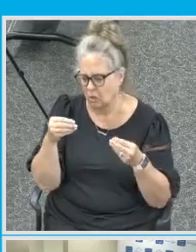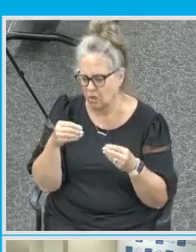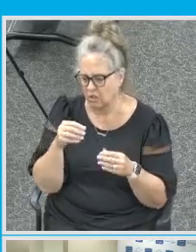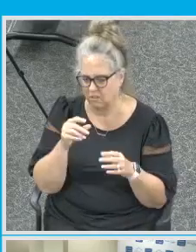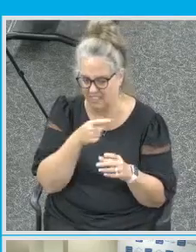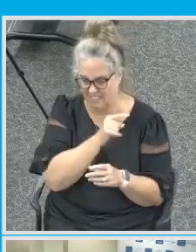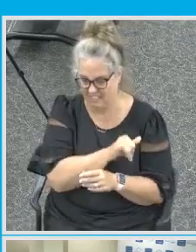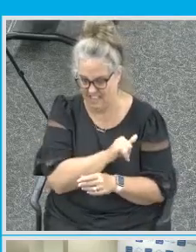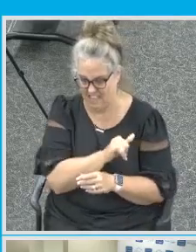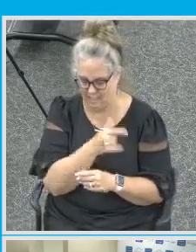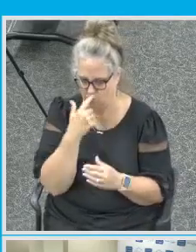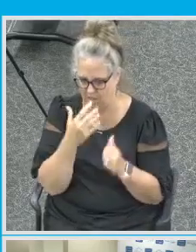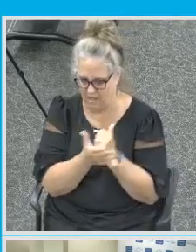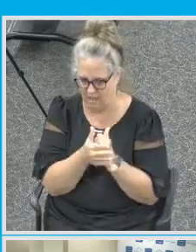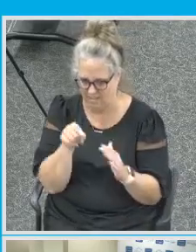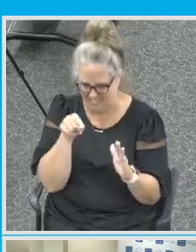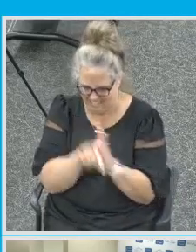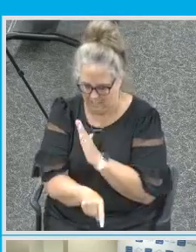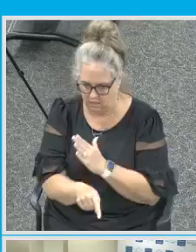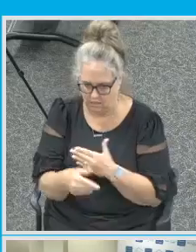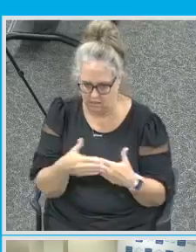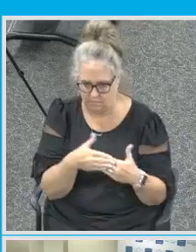get out and fly around.